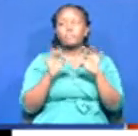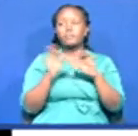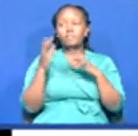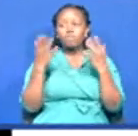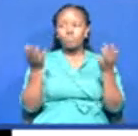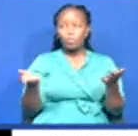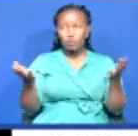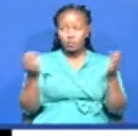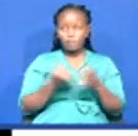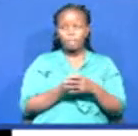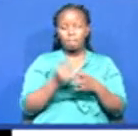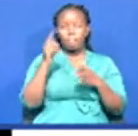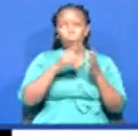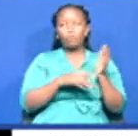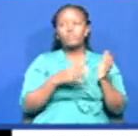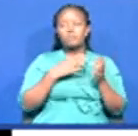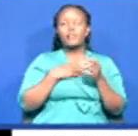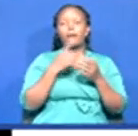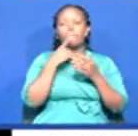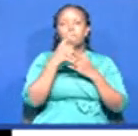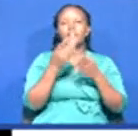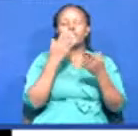I mentioned earlier,